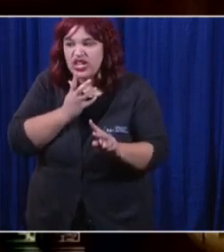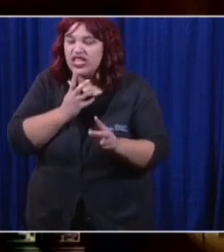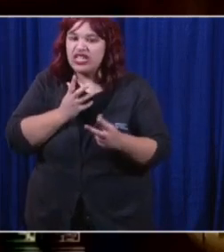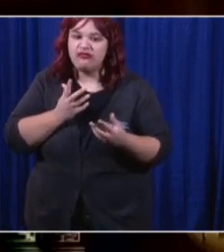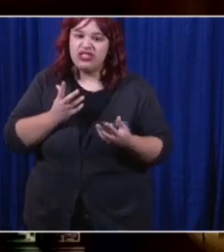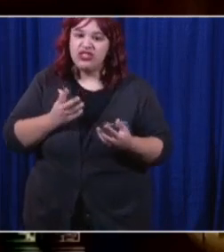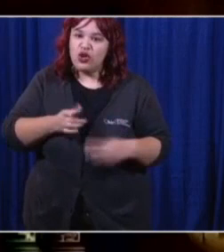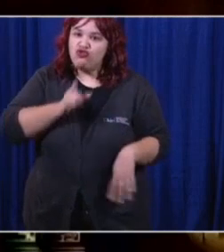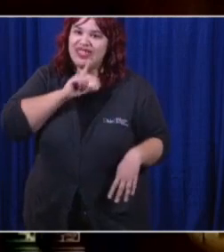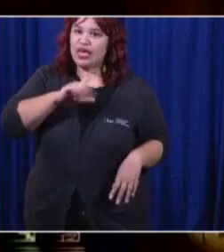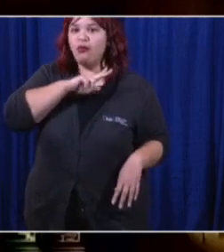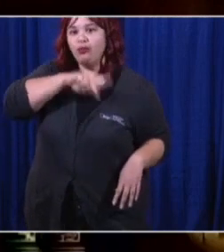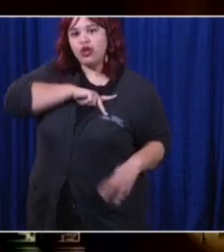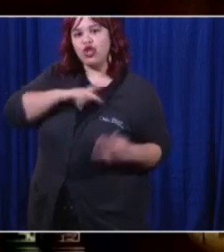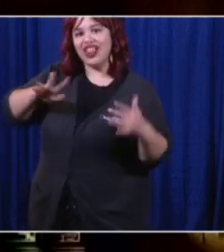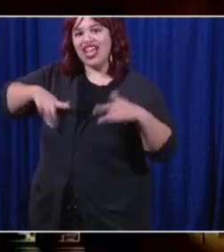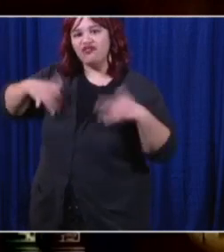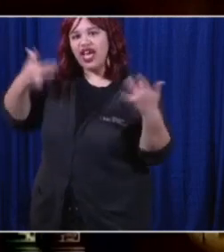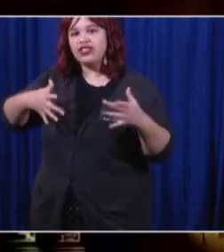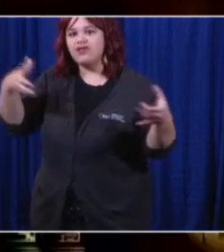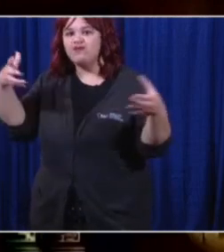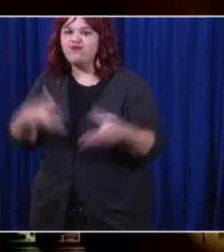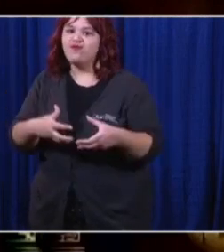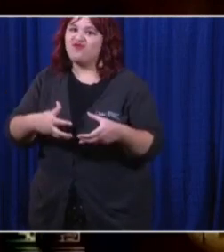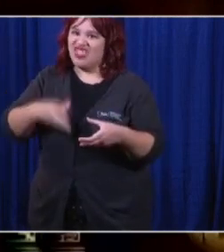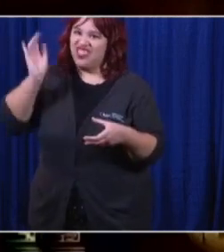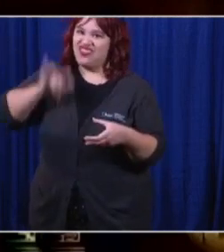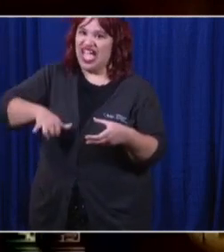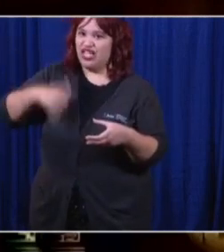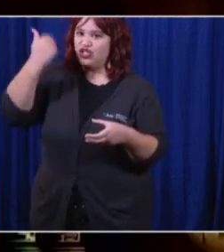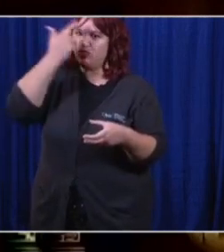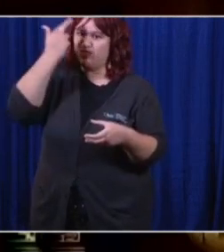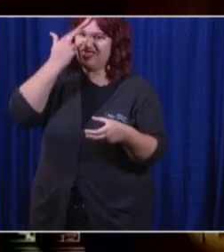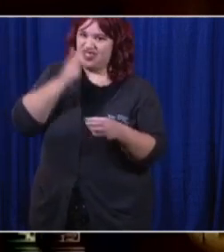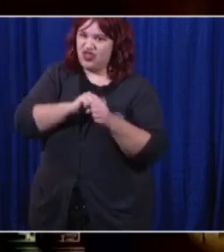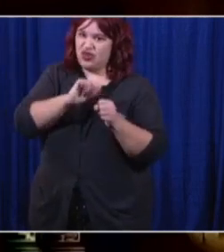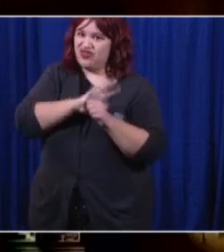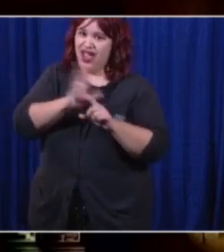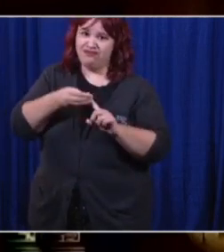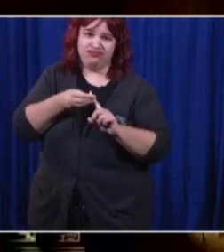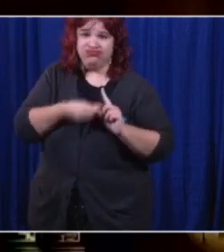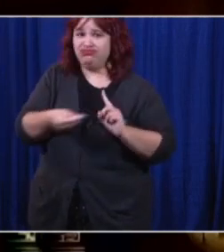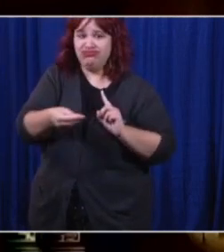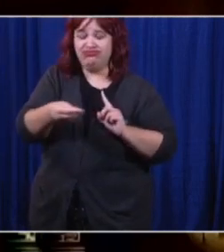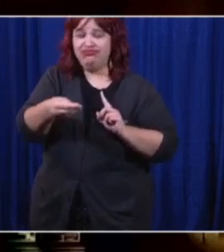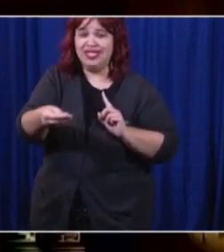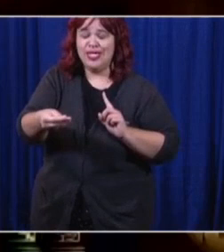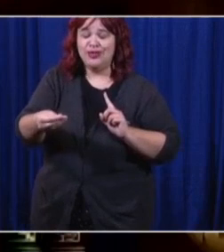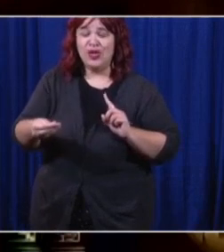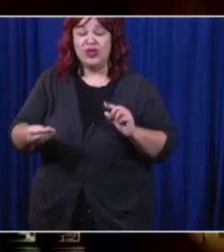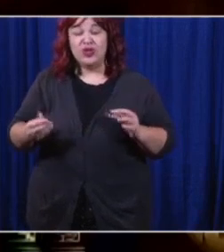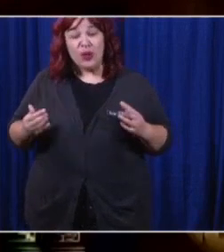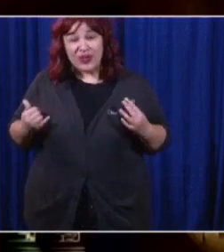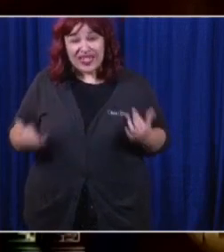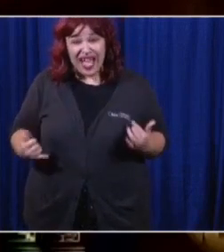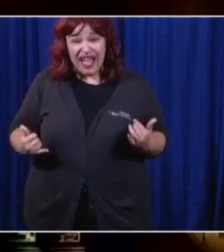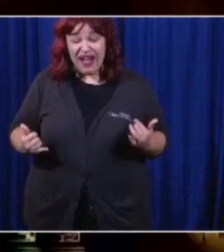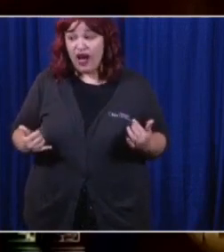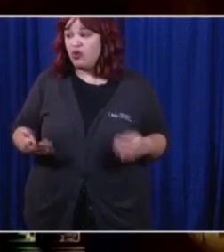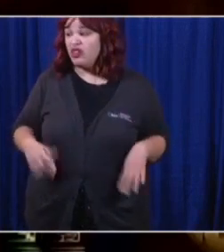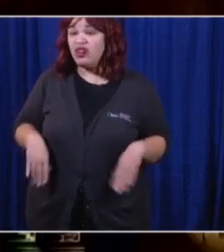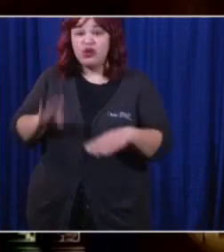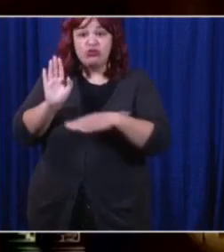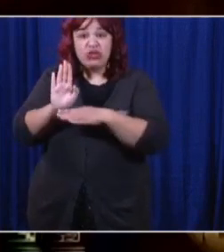all businesses or manufacturing, in my mind, doesn't seem to make sense this time around, because I think it's really much more about